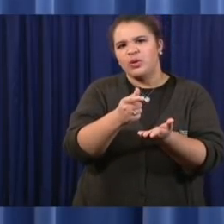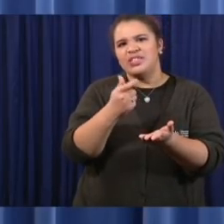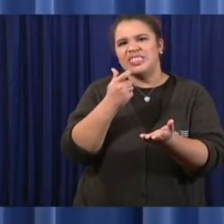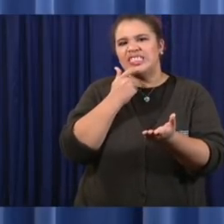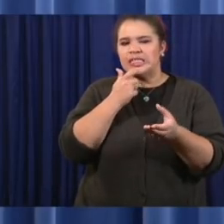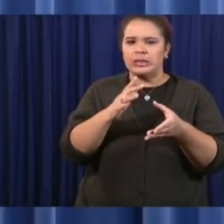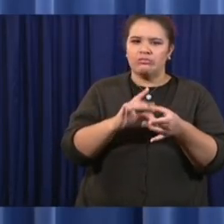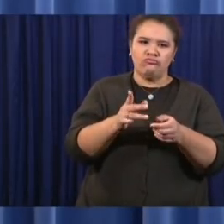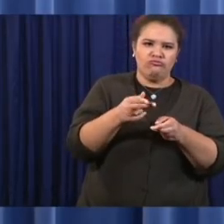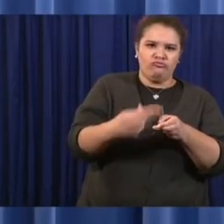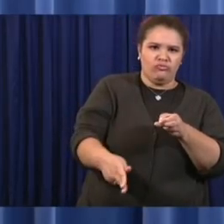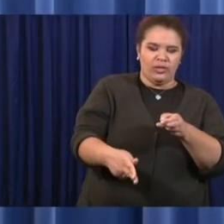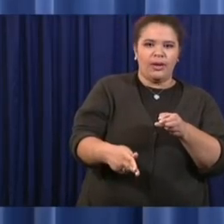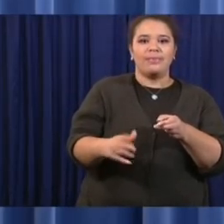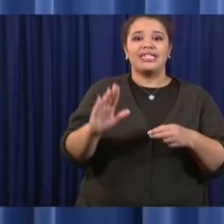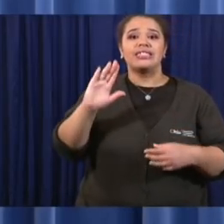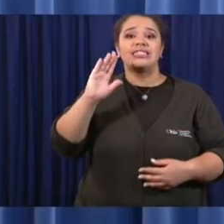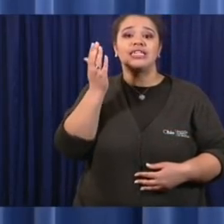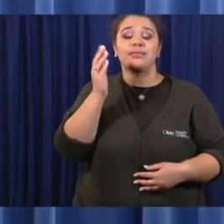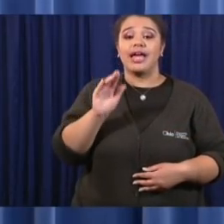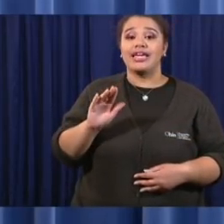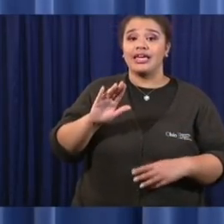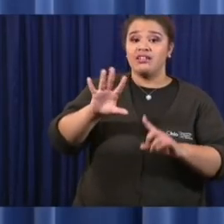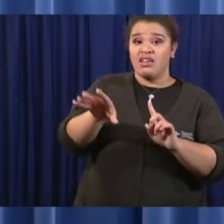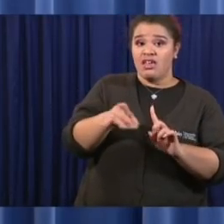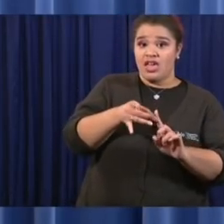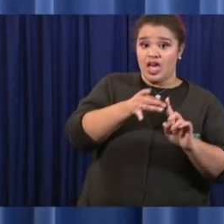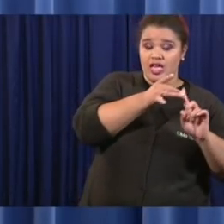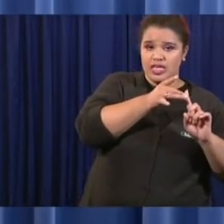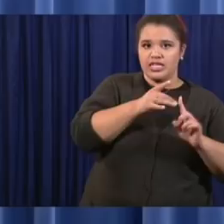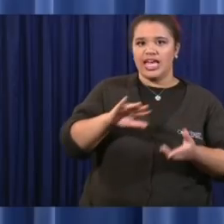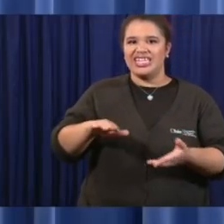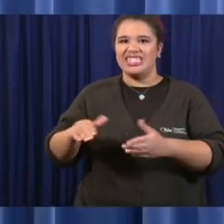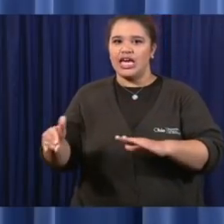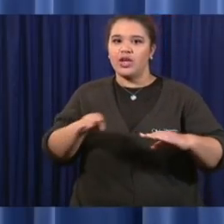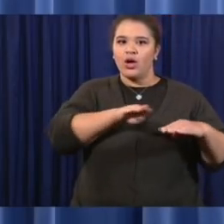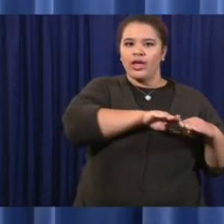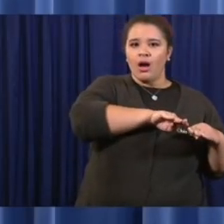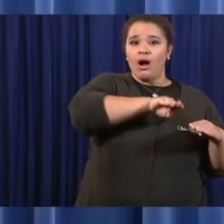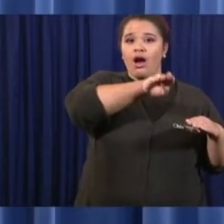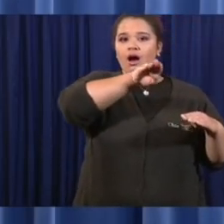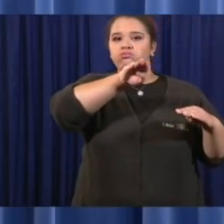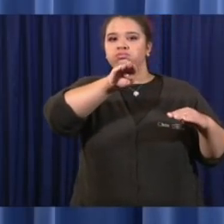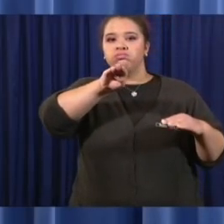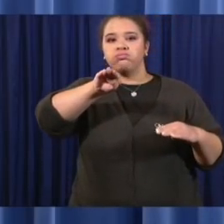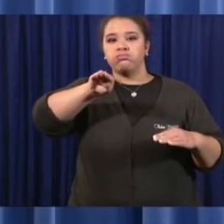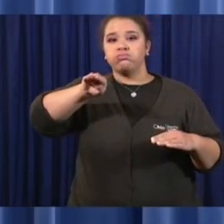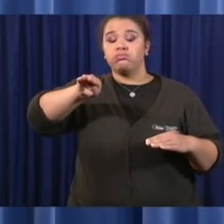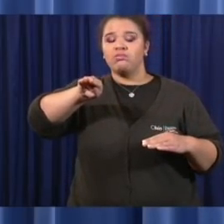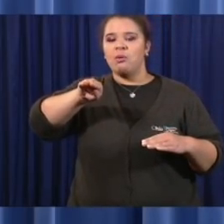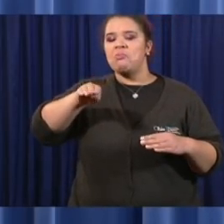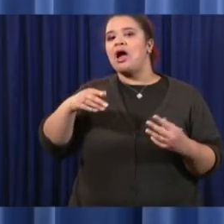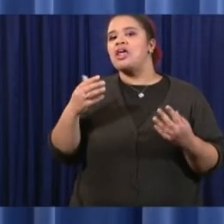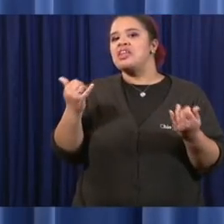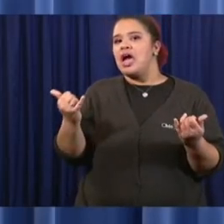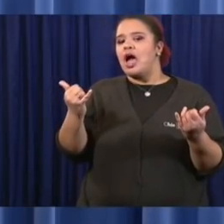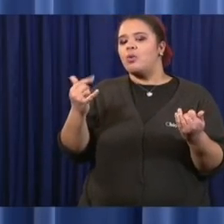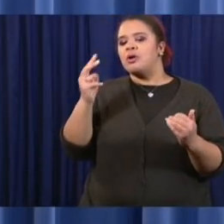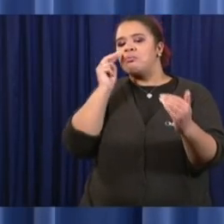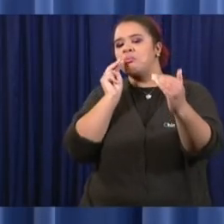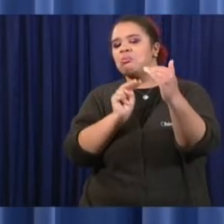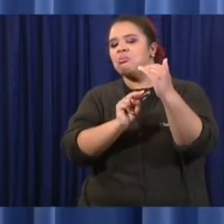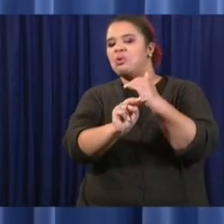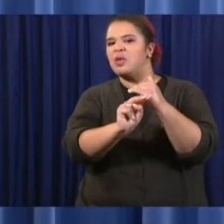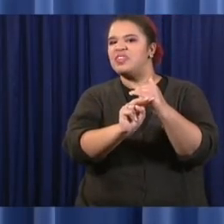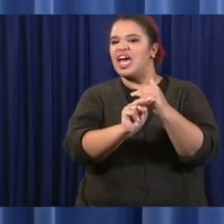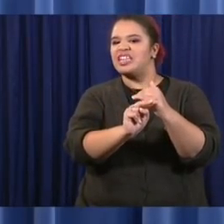are very much at the apex of cases and deaths right now. And with cases expected to rise as things open up, the governor says